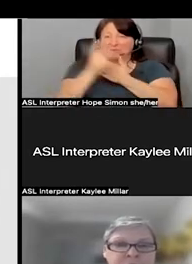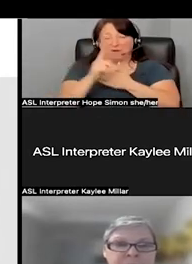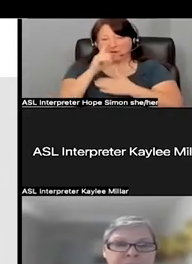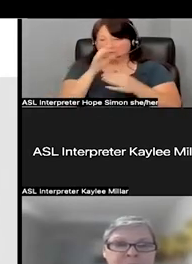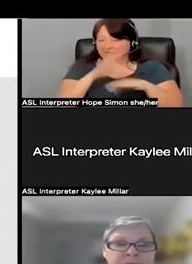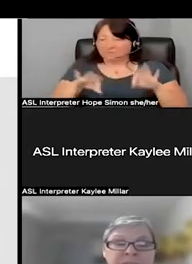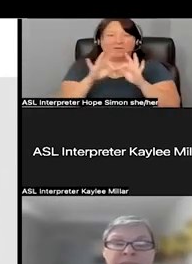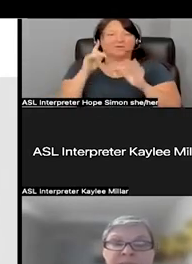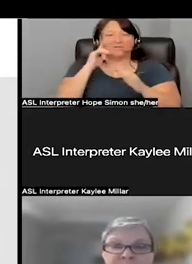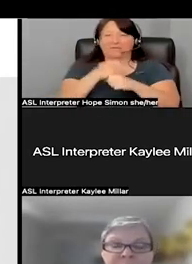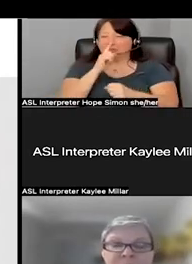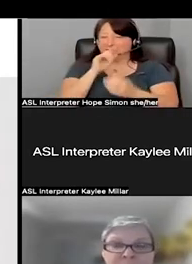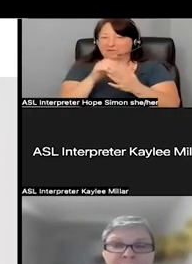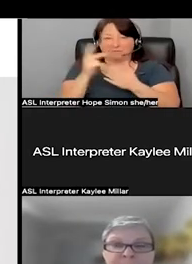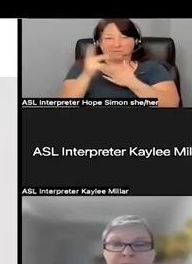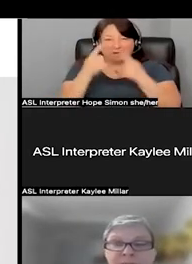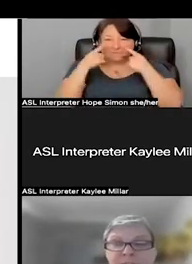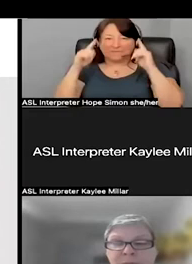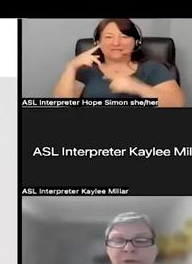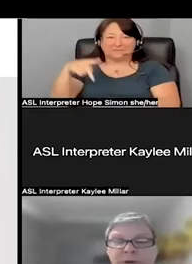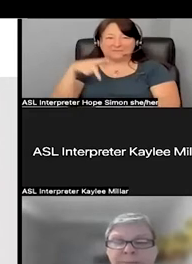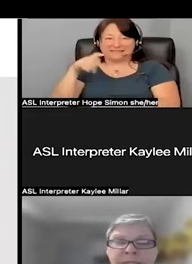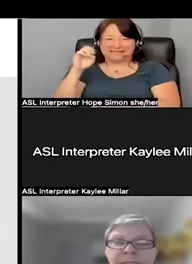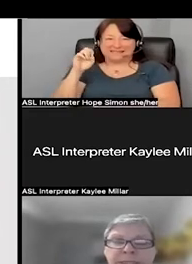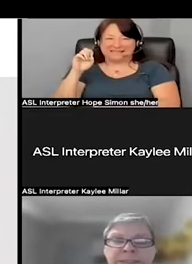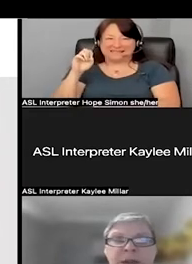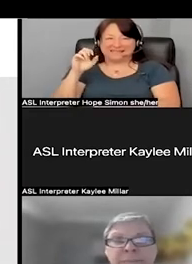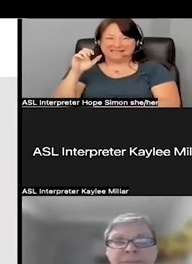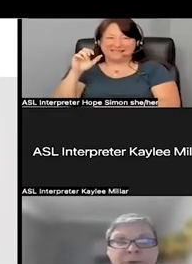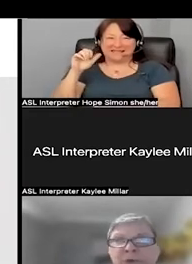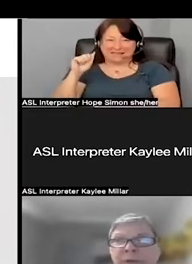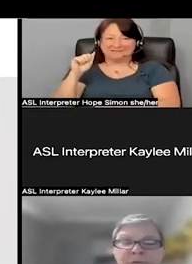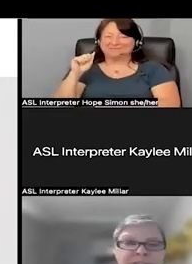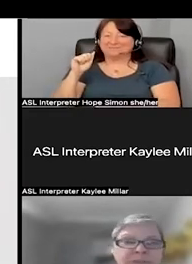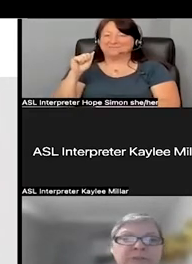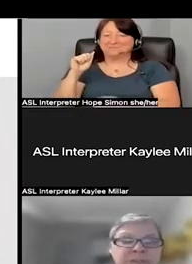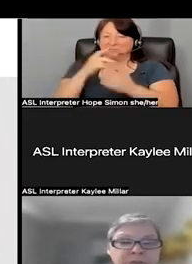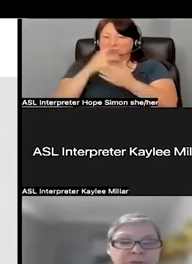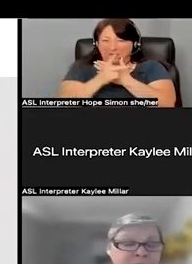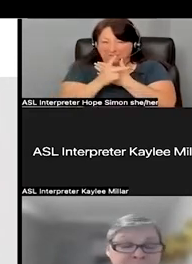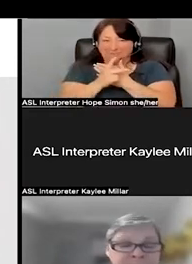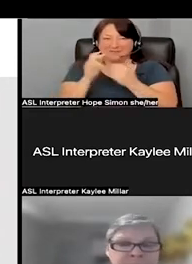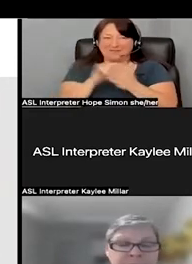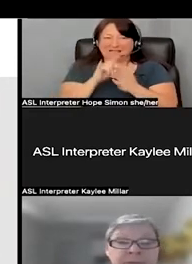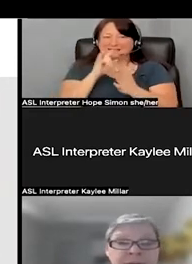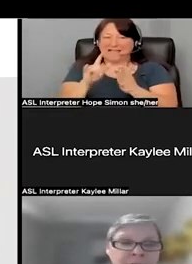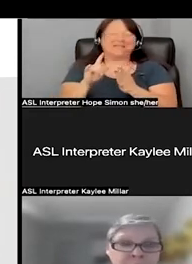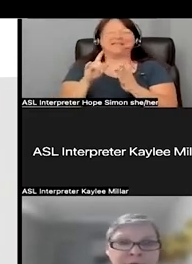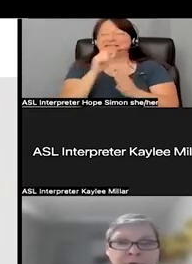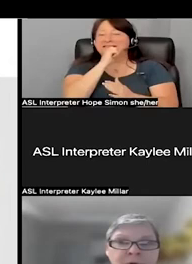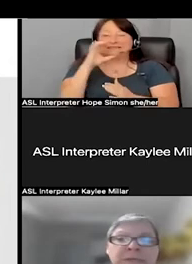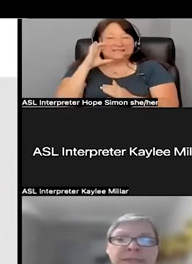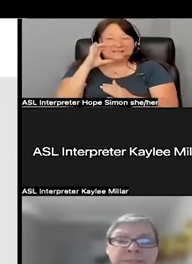this program is our PDE Cares program. That is our senior program. It's an opt-in program, free to senior residents 55